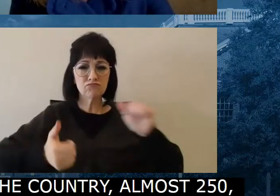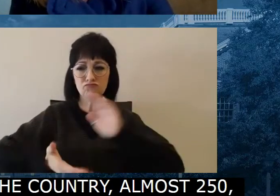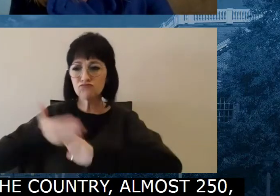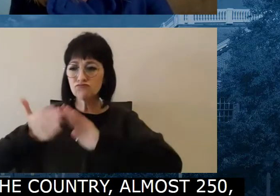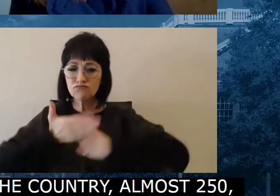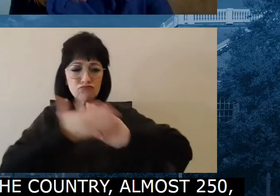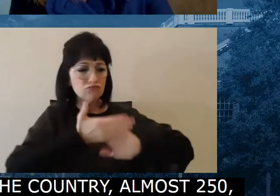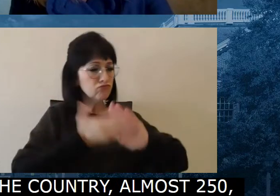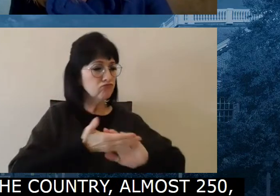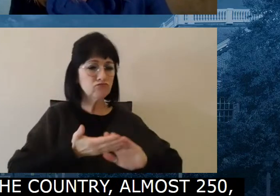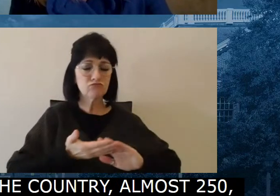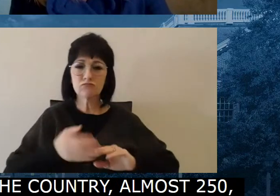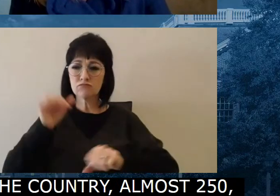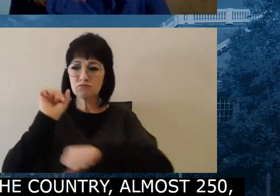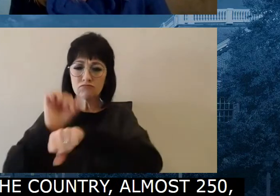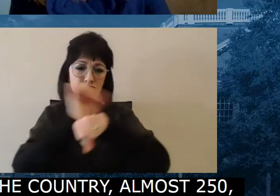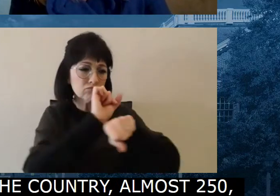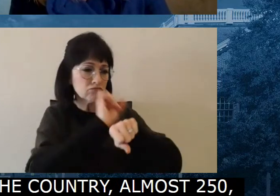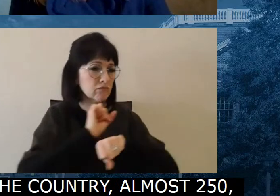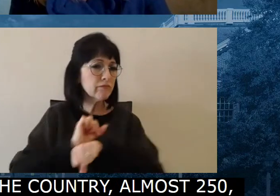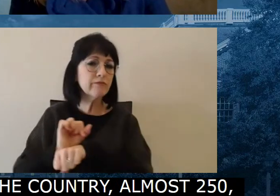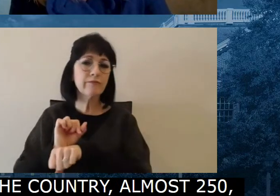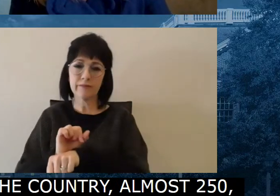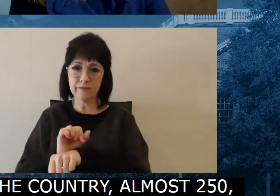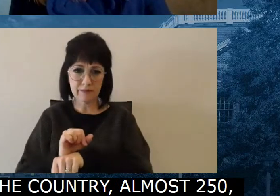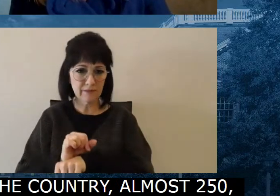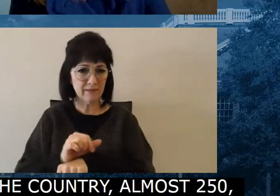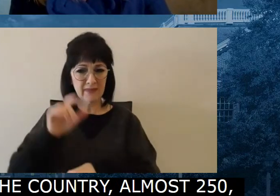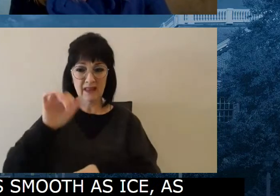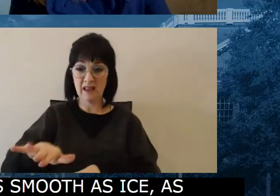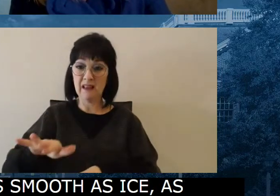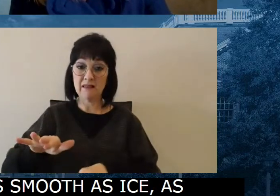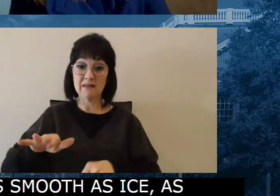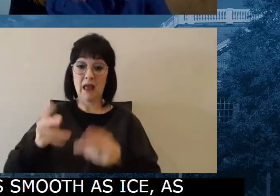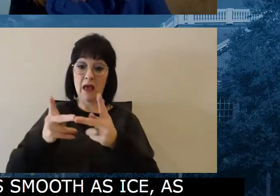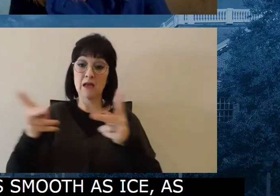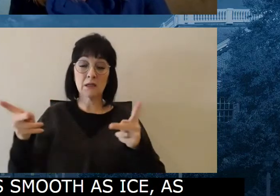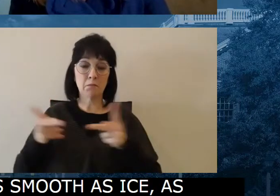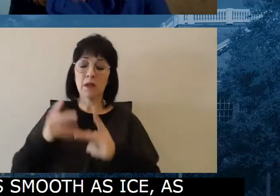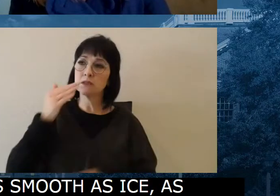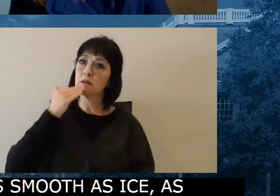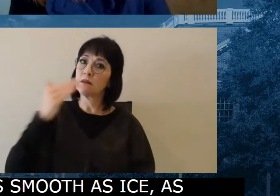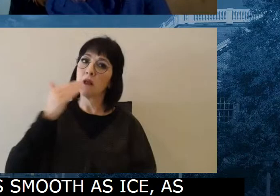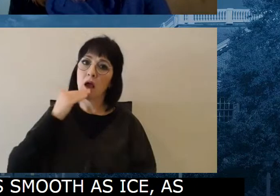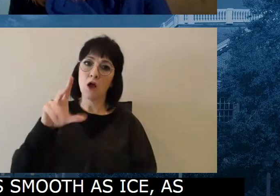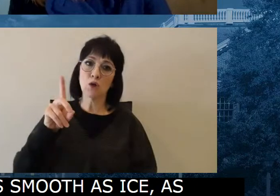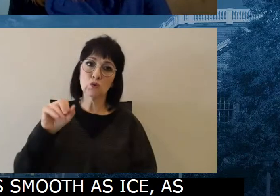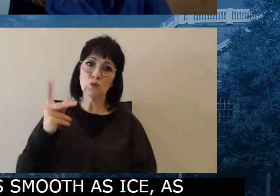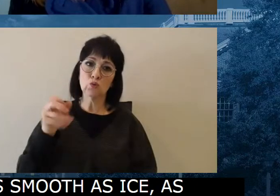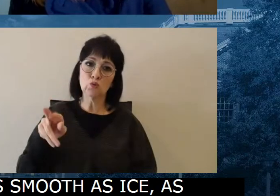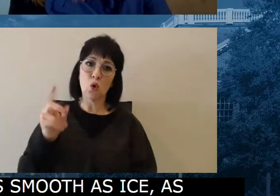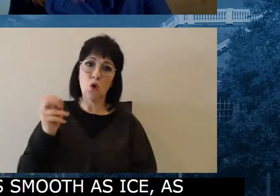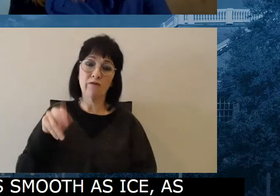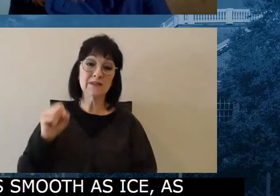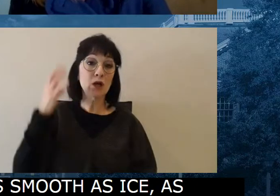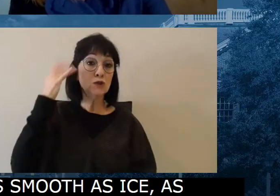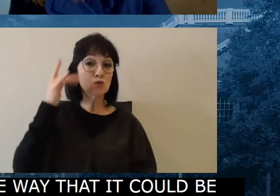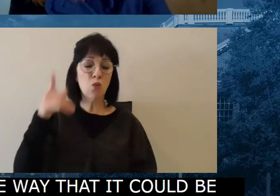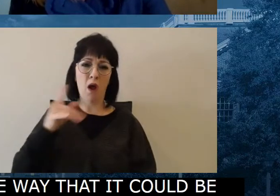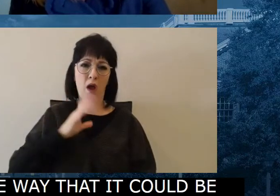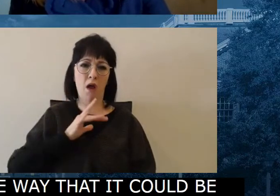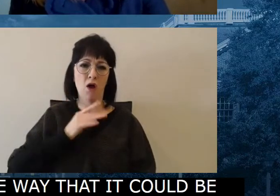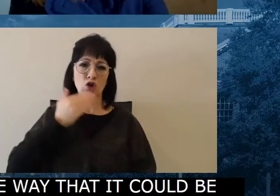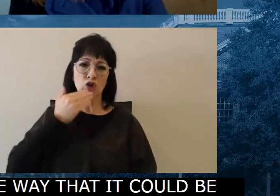up. Thanks to Dover Downs and the raceway there for allowing us to use huge property so you can space the cars